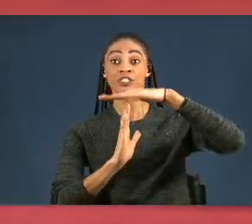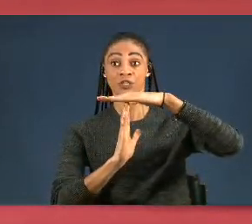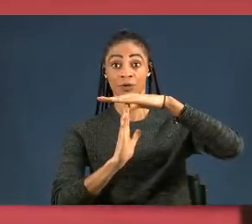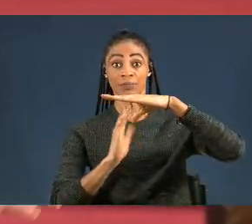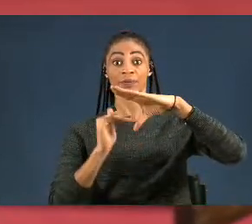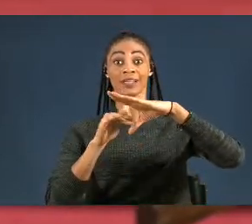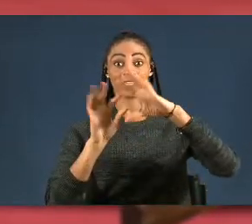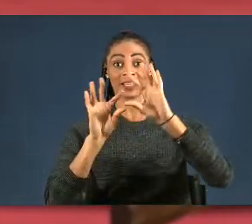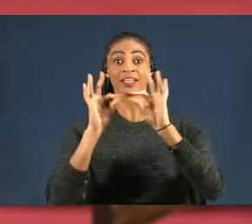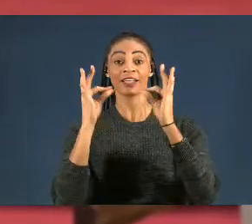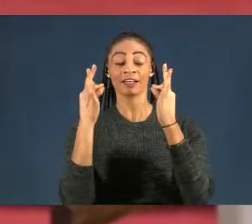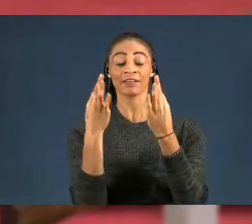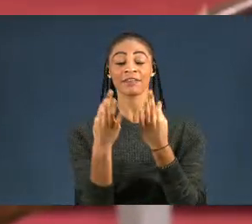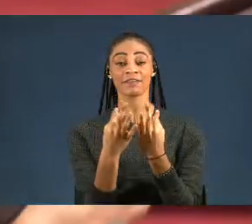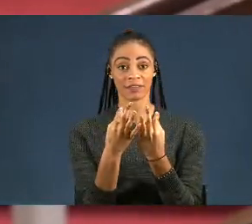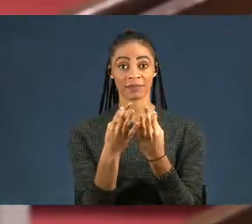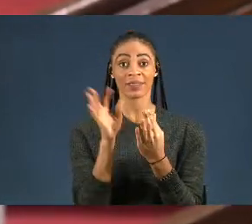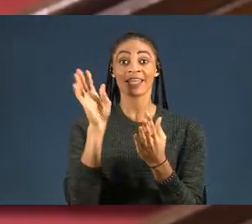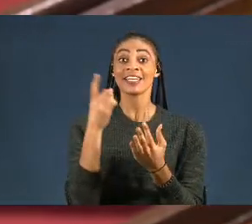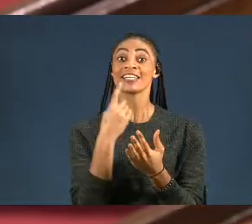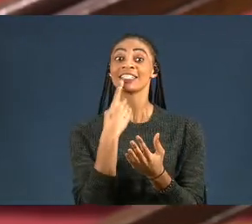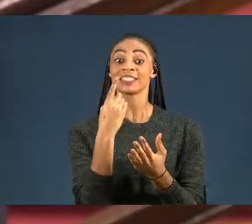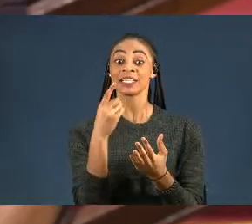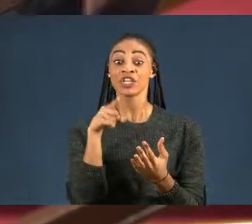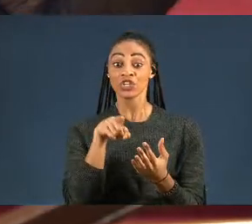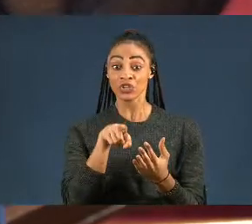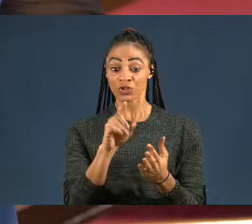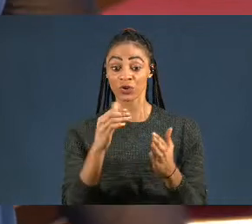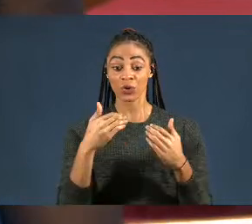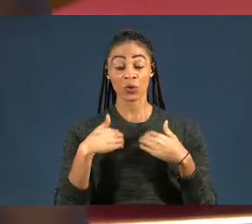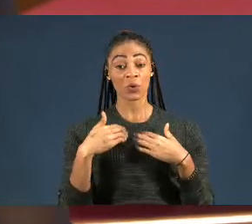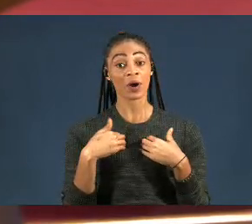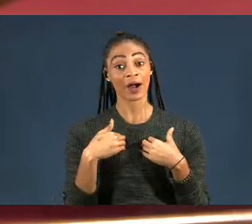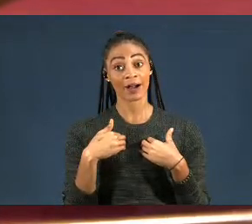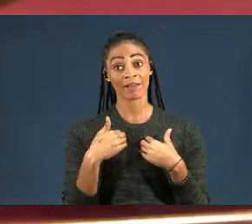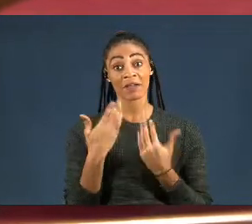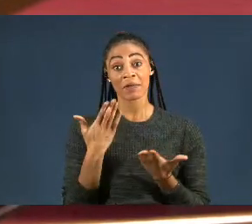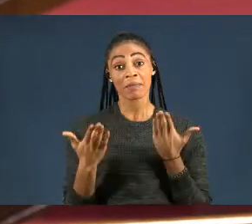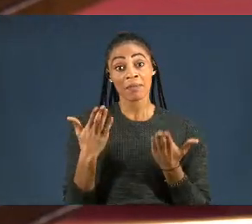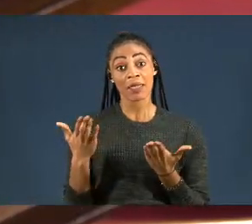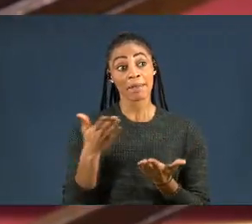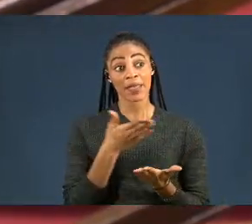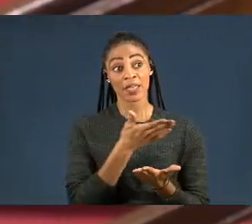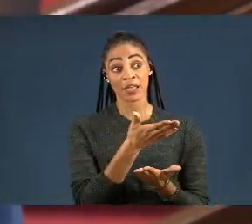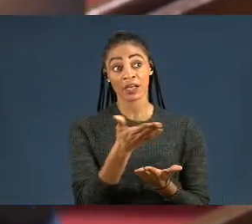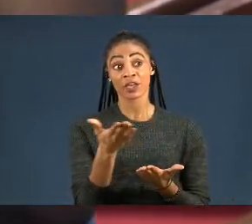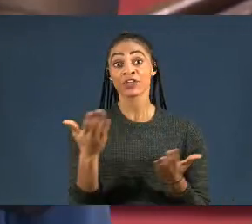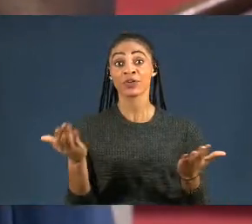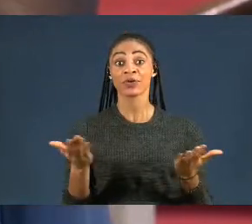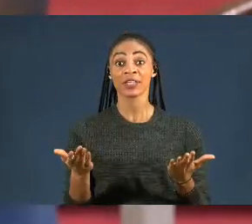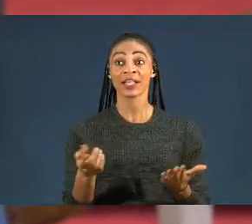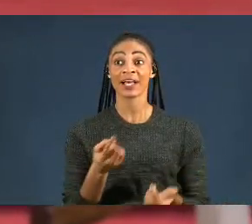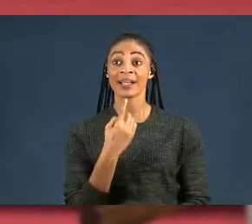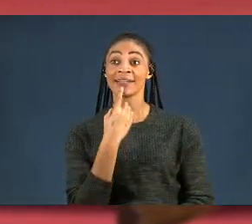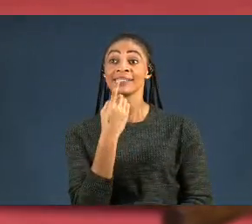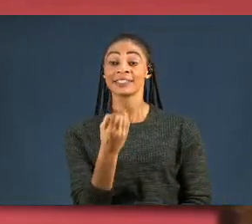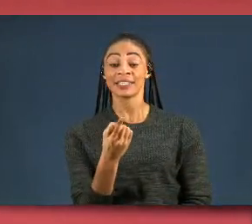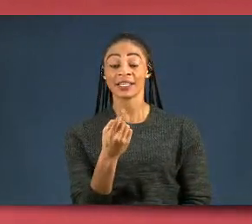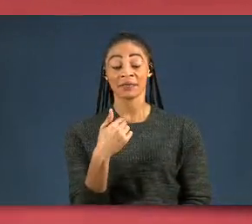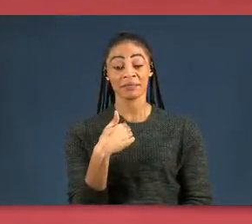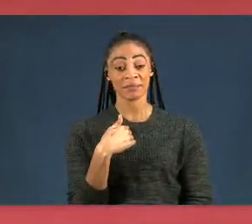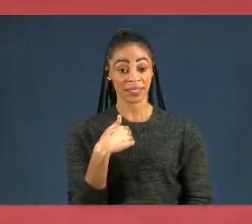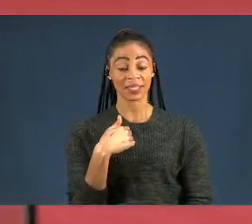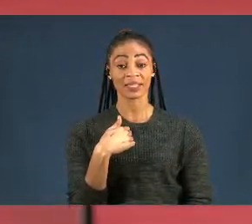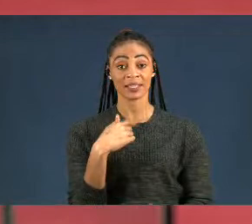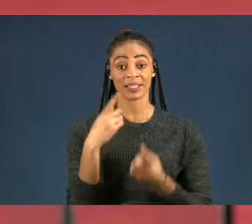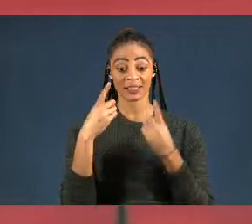uncalled. He has already said you have. And maybe you're here, you're a young lady, and you are saying, how can I do this thing? How can